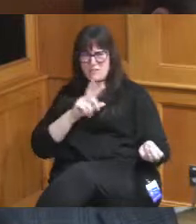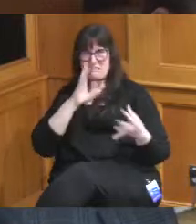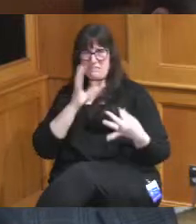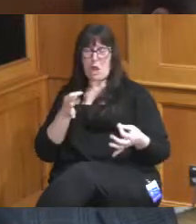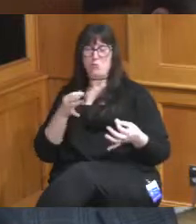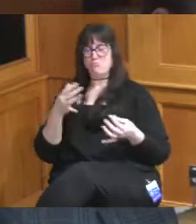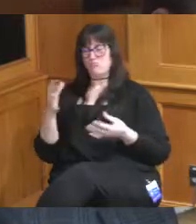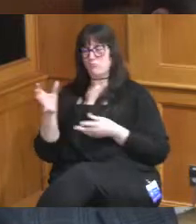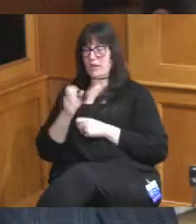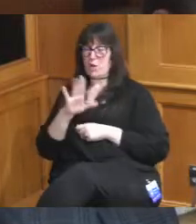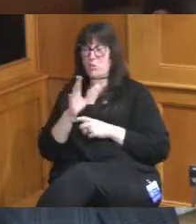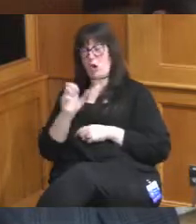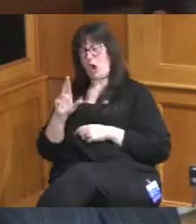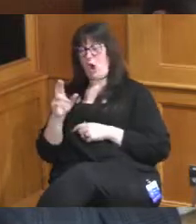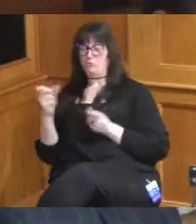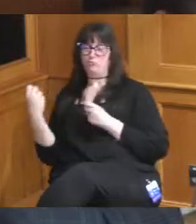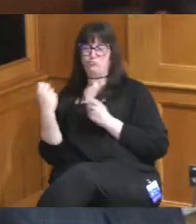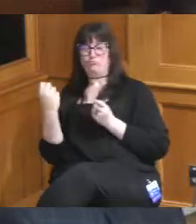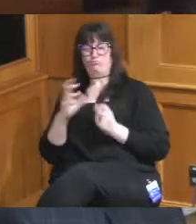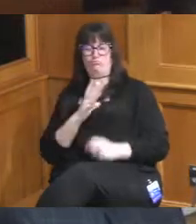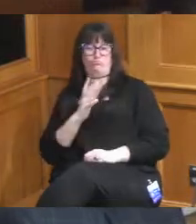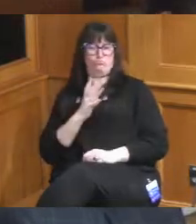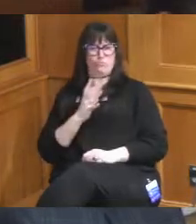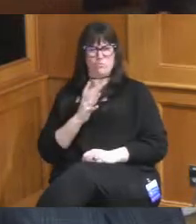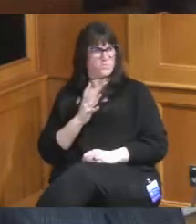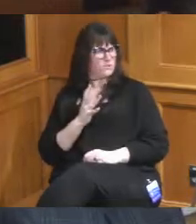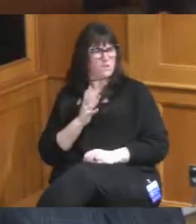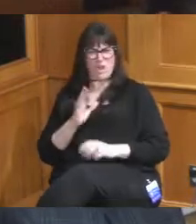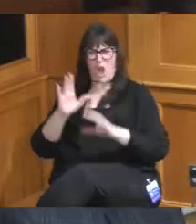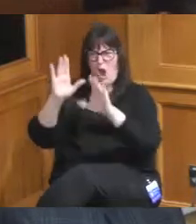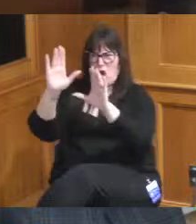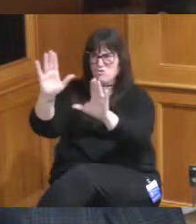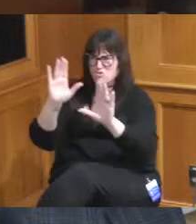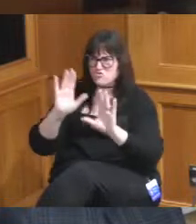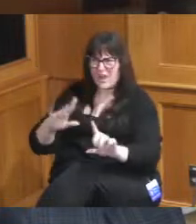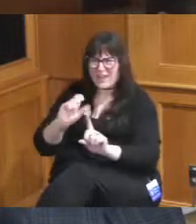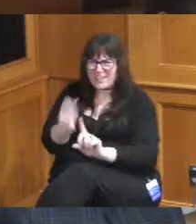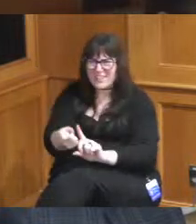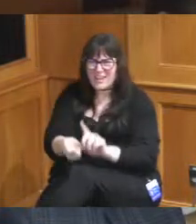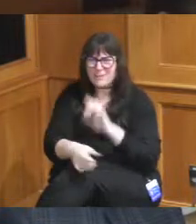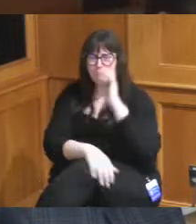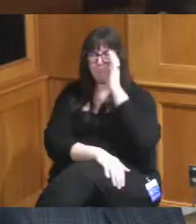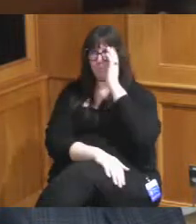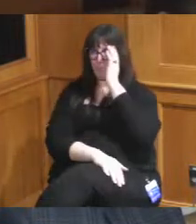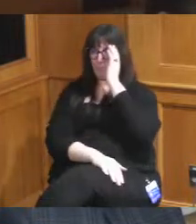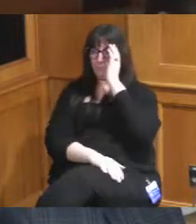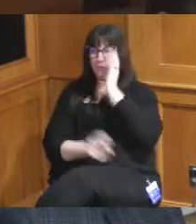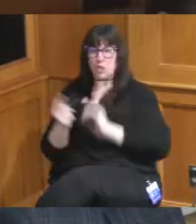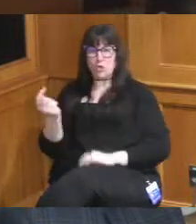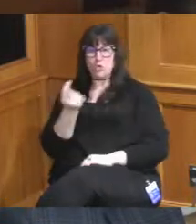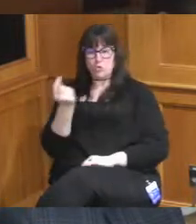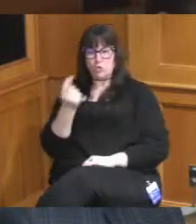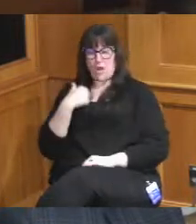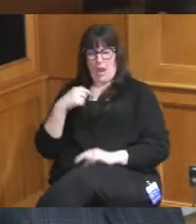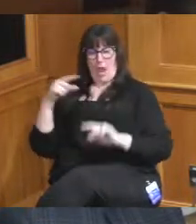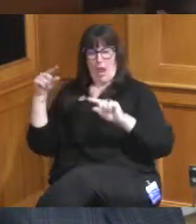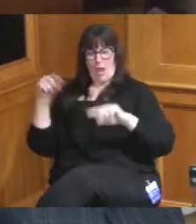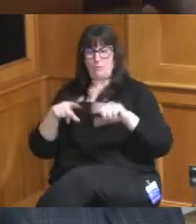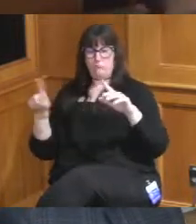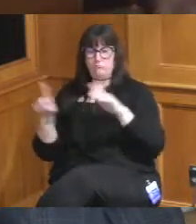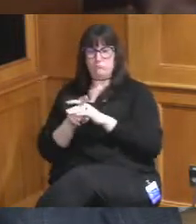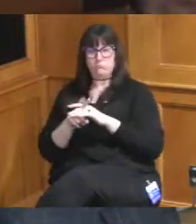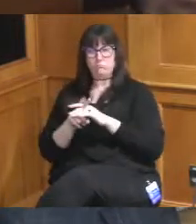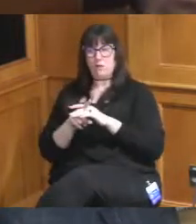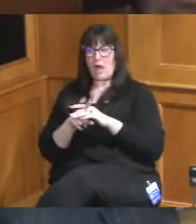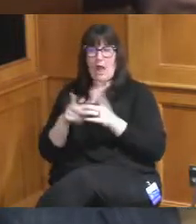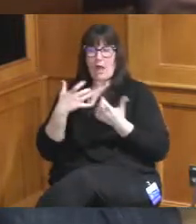here. And they said this was a great thing. So I just hope Tuesday, I don't want to come in here and be filibustered. I